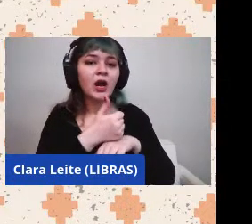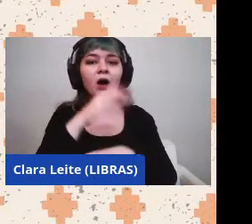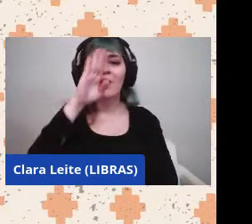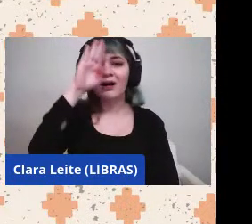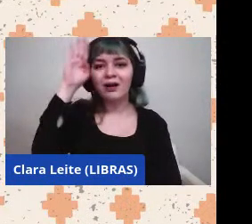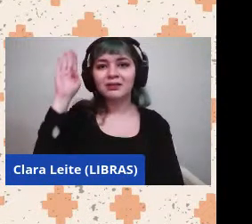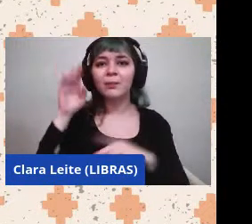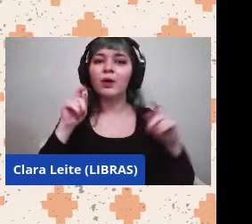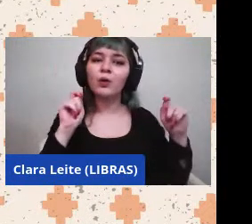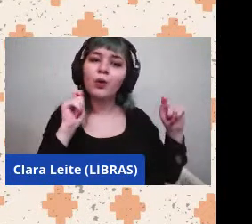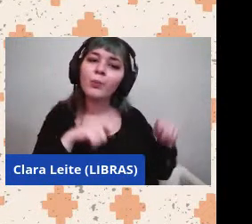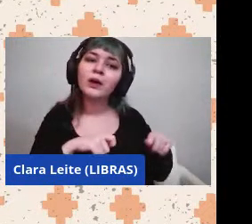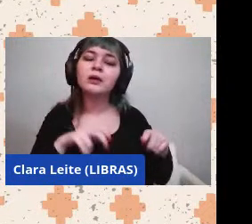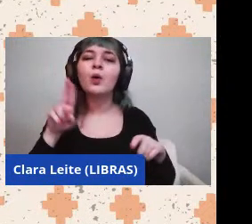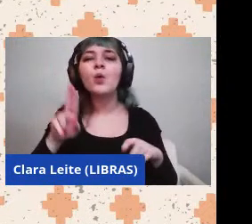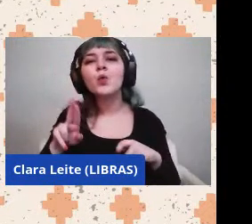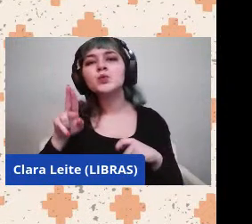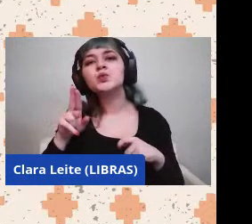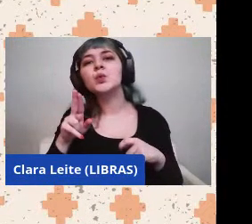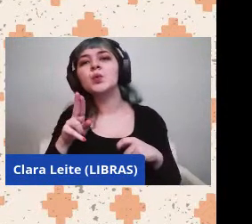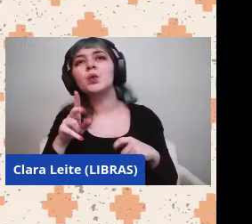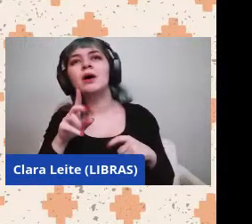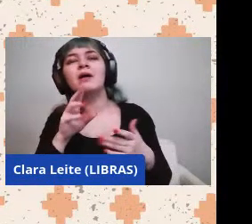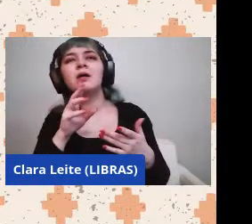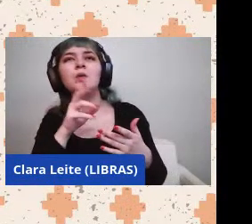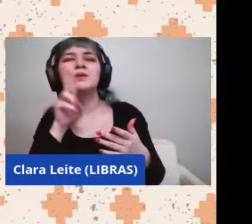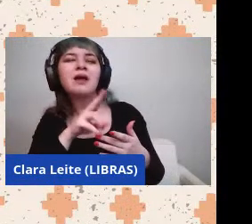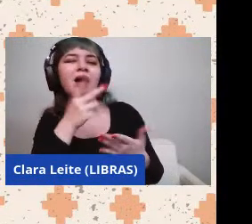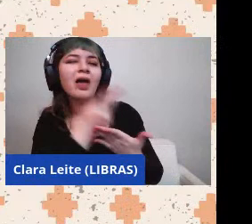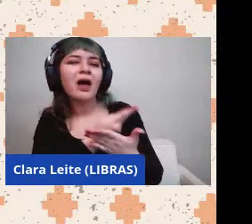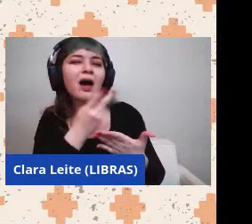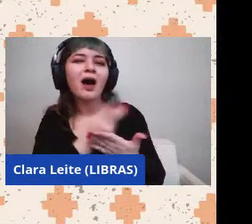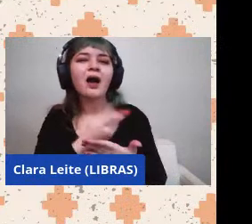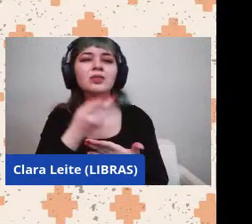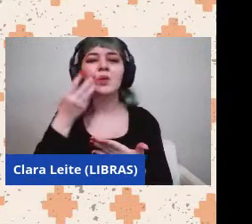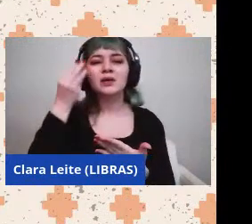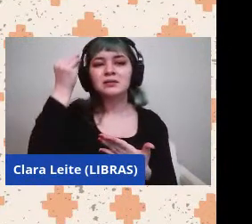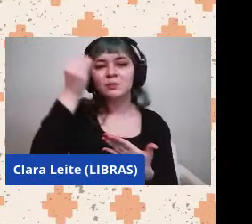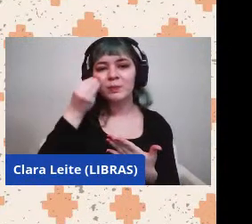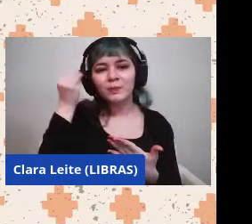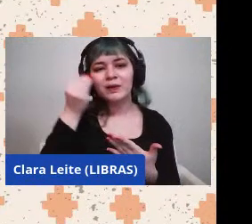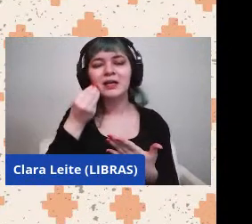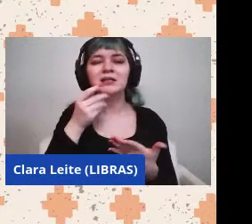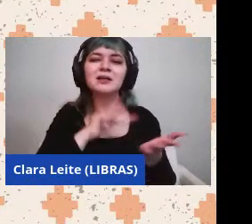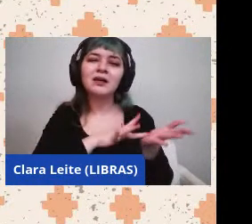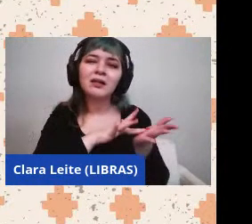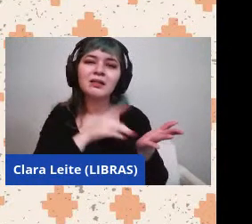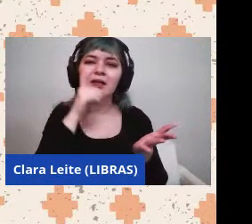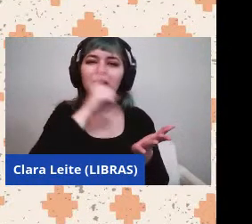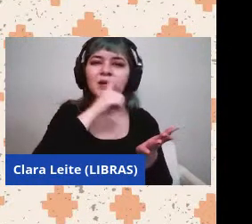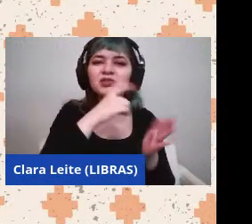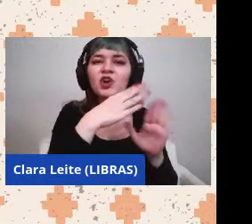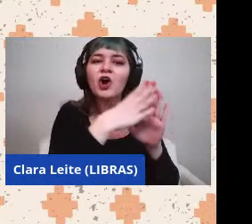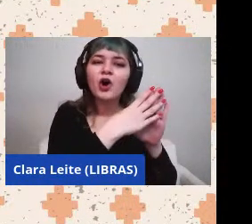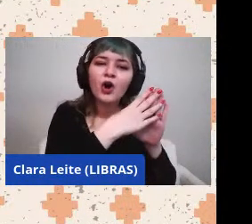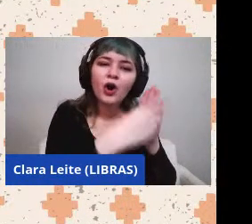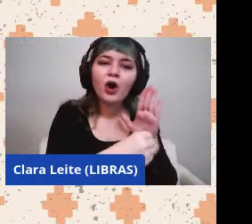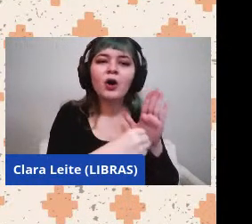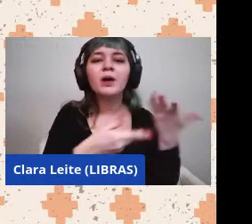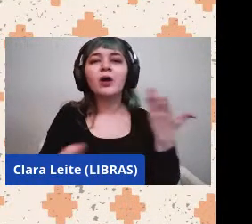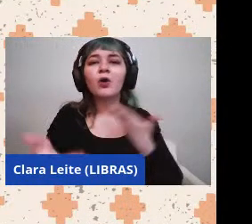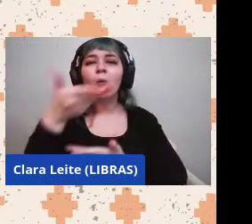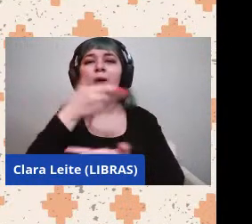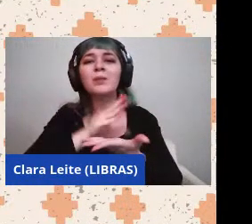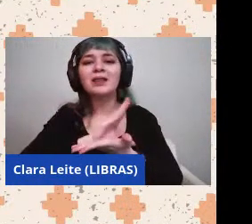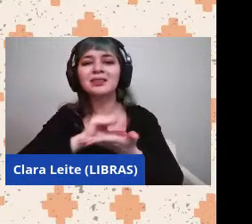use and misuse of expertise, fabrication, falsification, and plagiarism, research planning, implementation